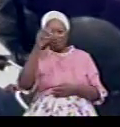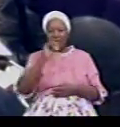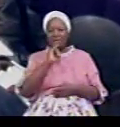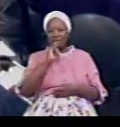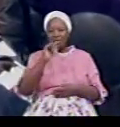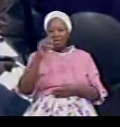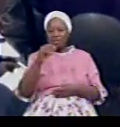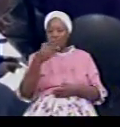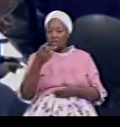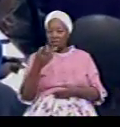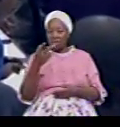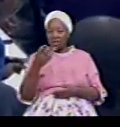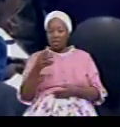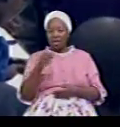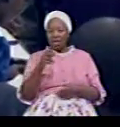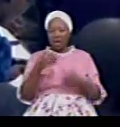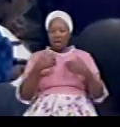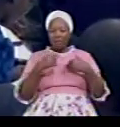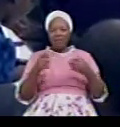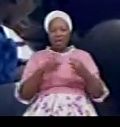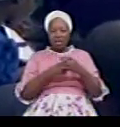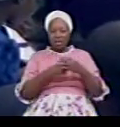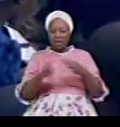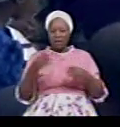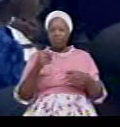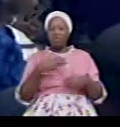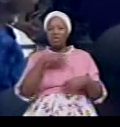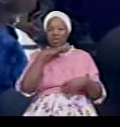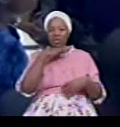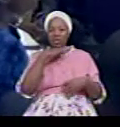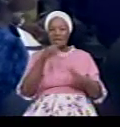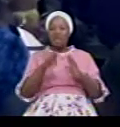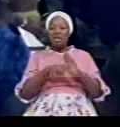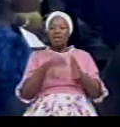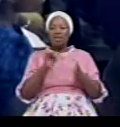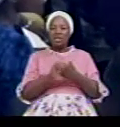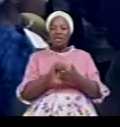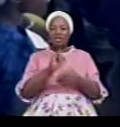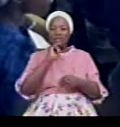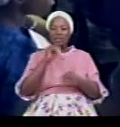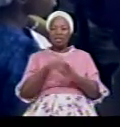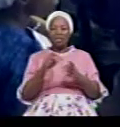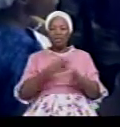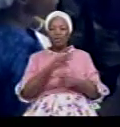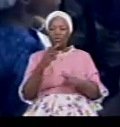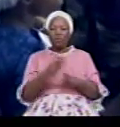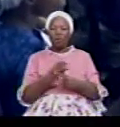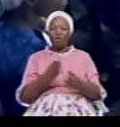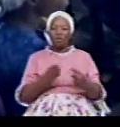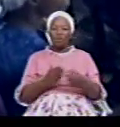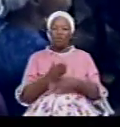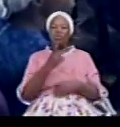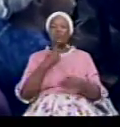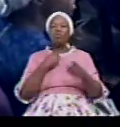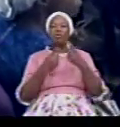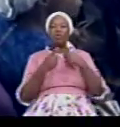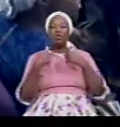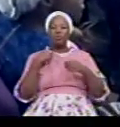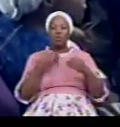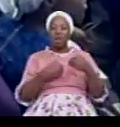escaped the corruption that is in the world through laws, we have